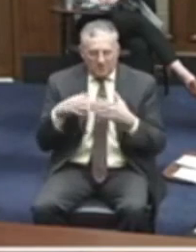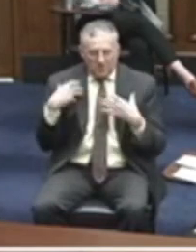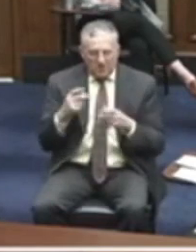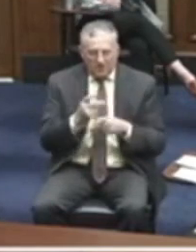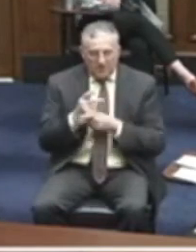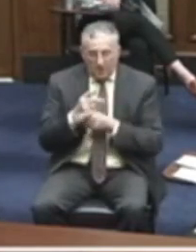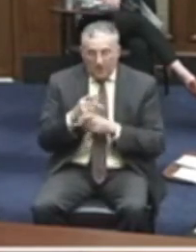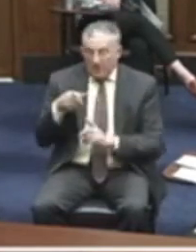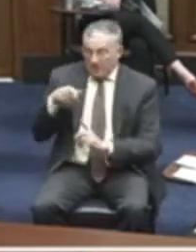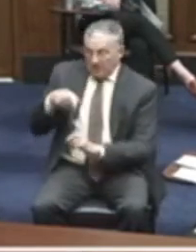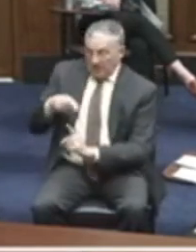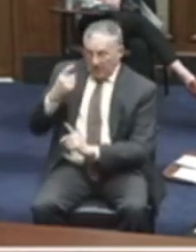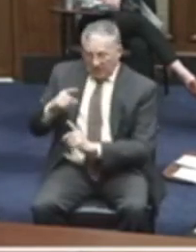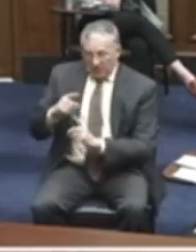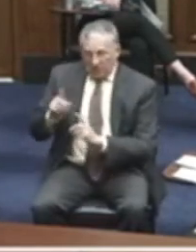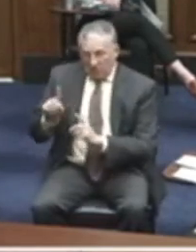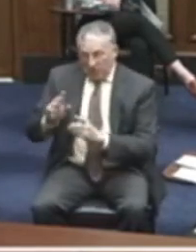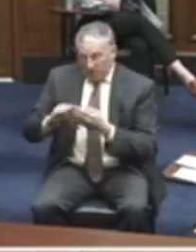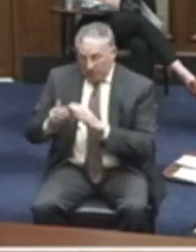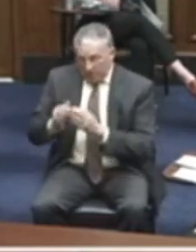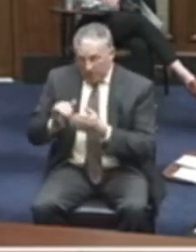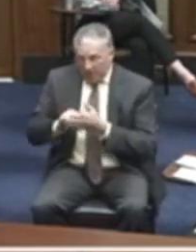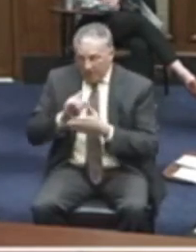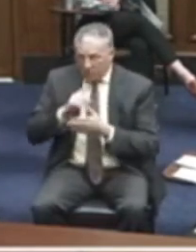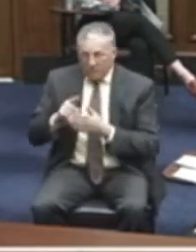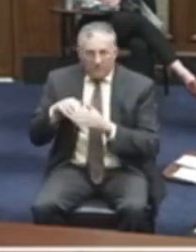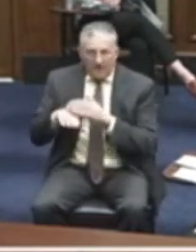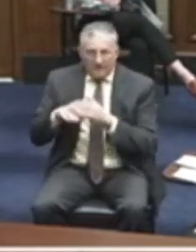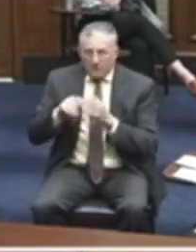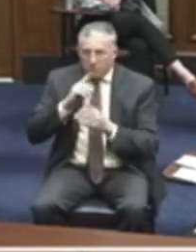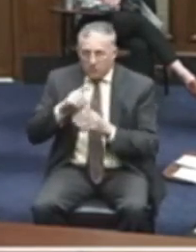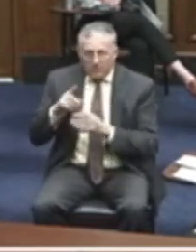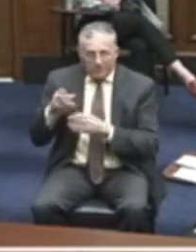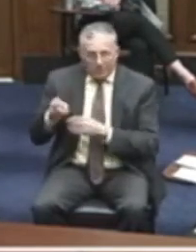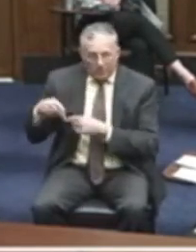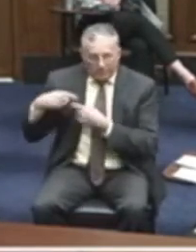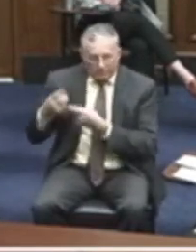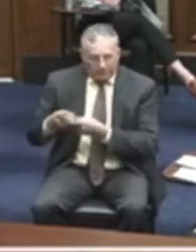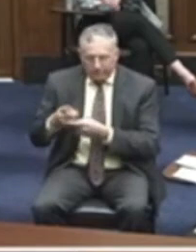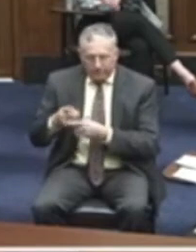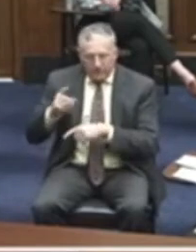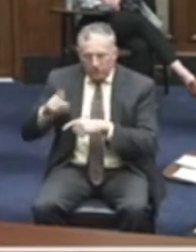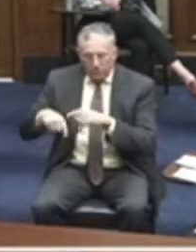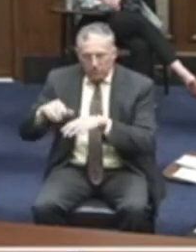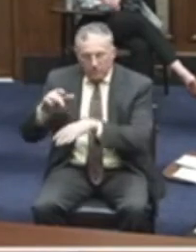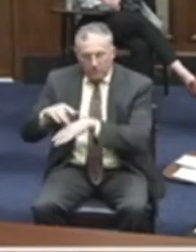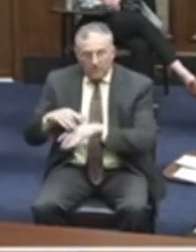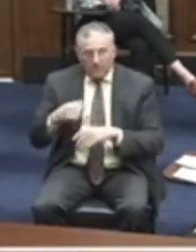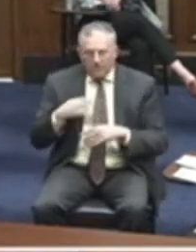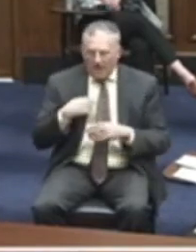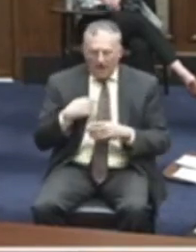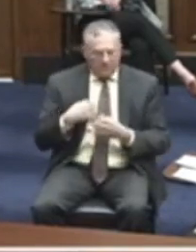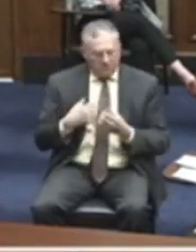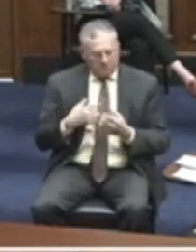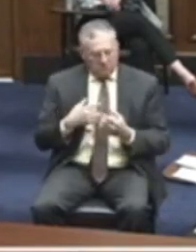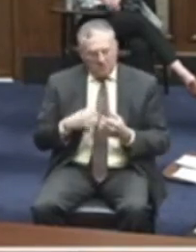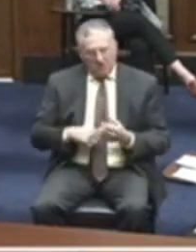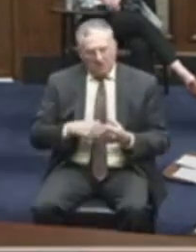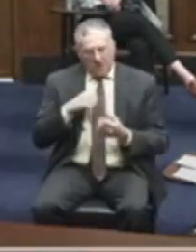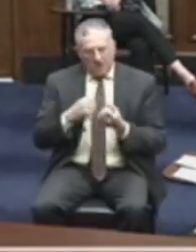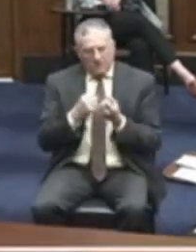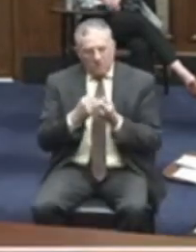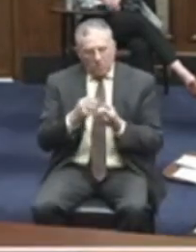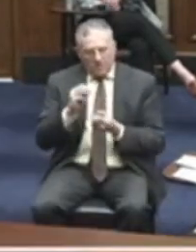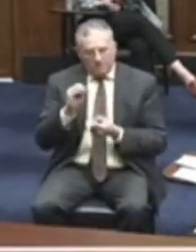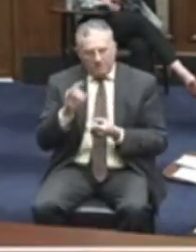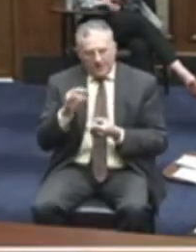access has historically been pushed out of reach. I have proudly supported Medicare for All since it was first introduced